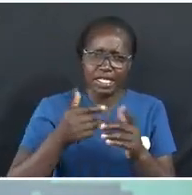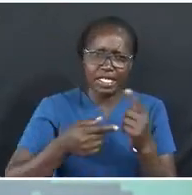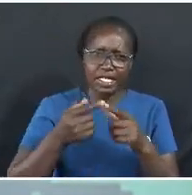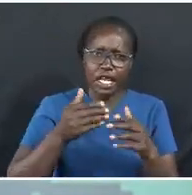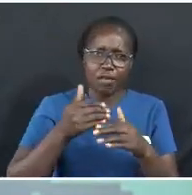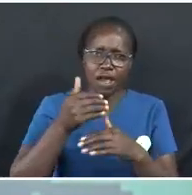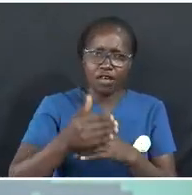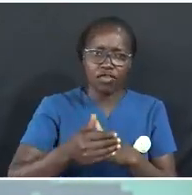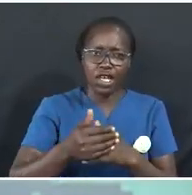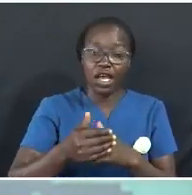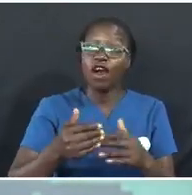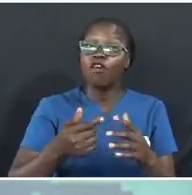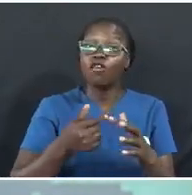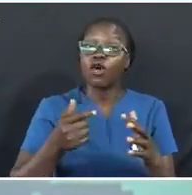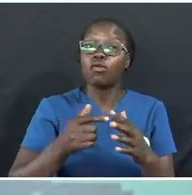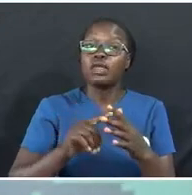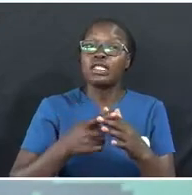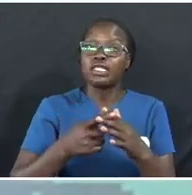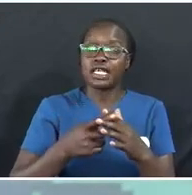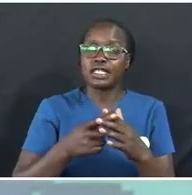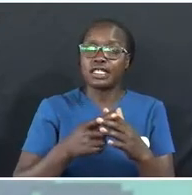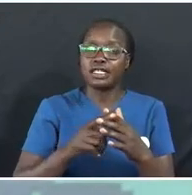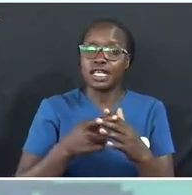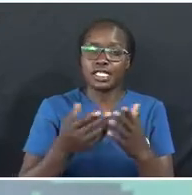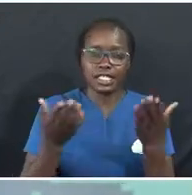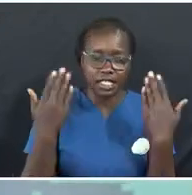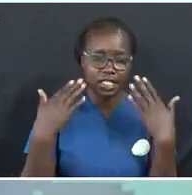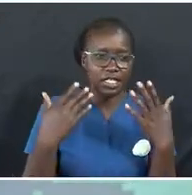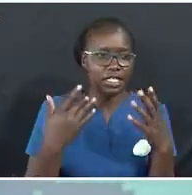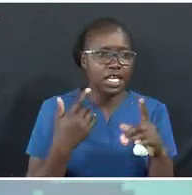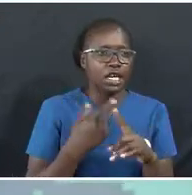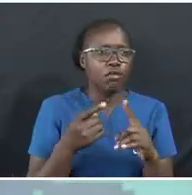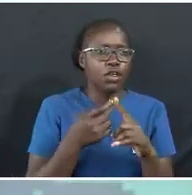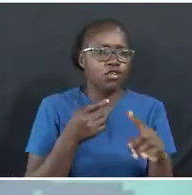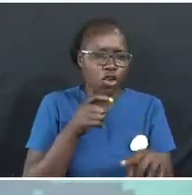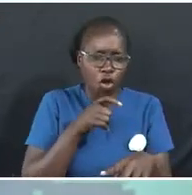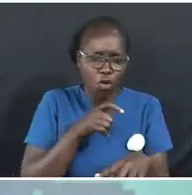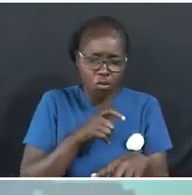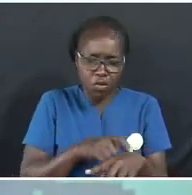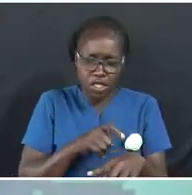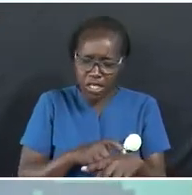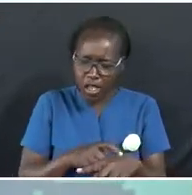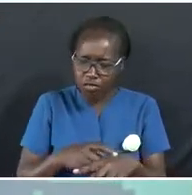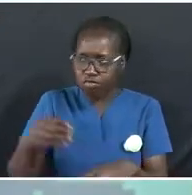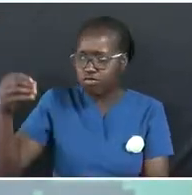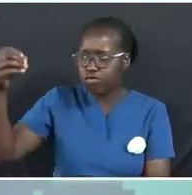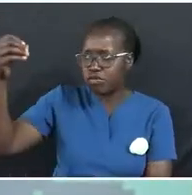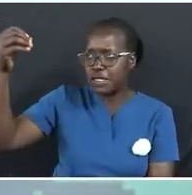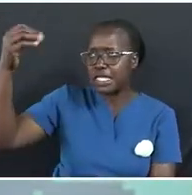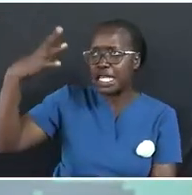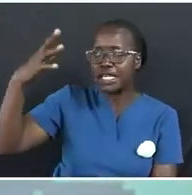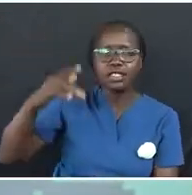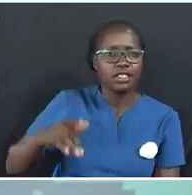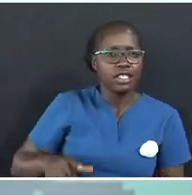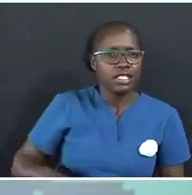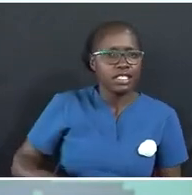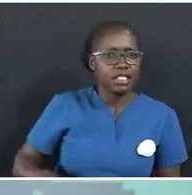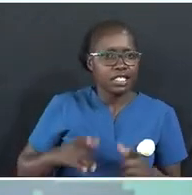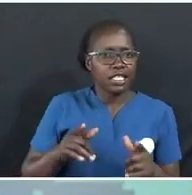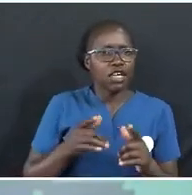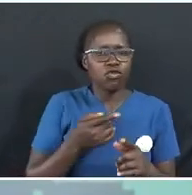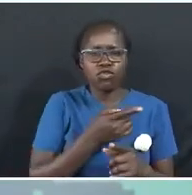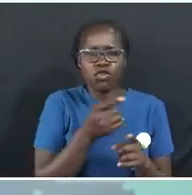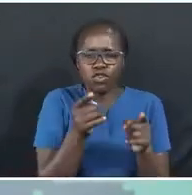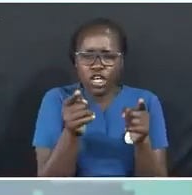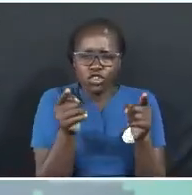eternity to eternity. But everlasting means from the time you accept that life is not going to be with you for a